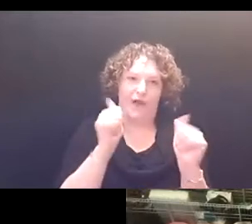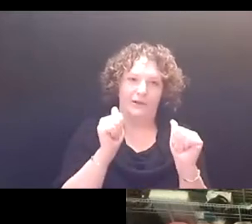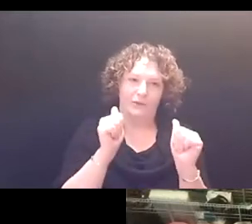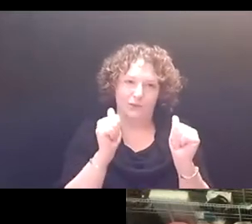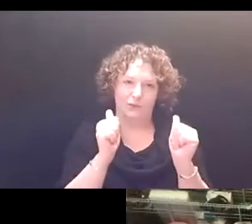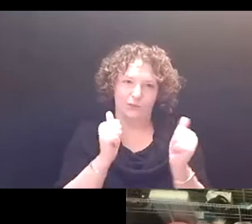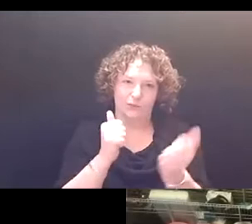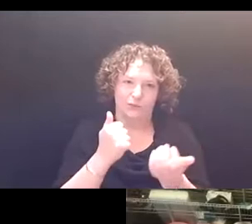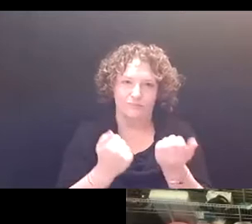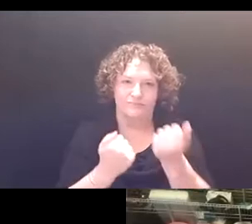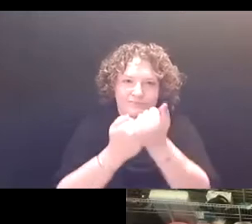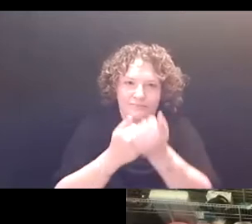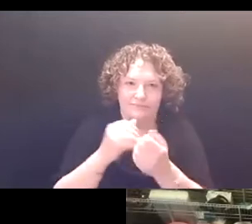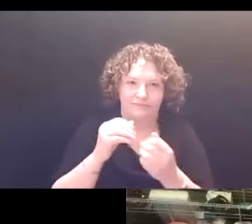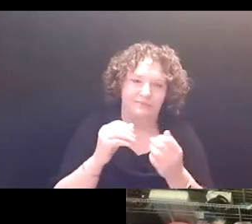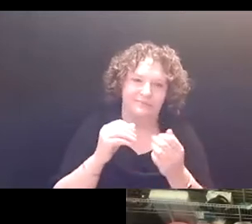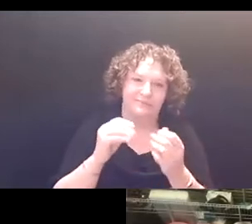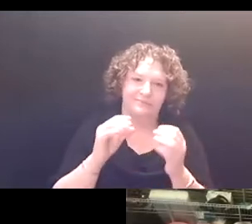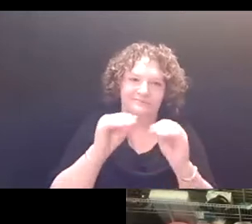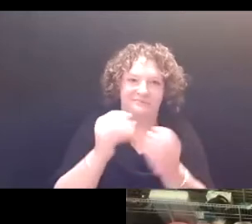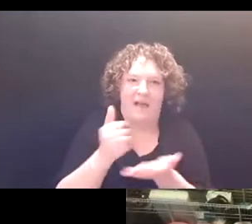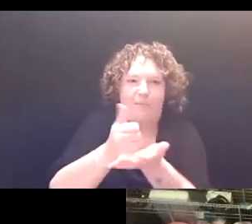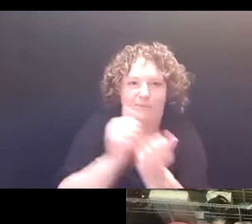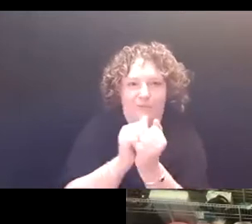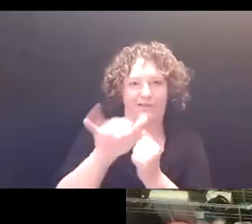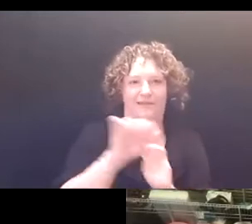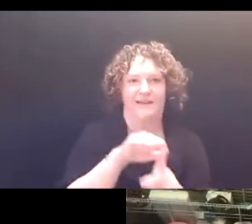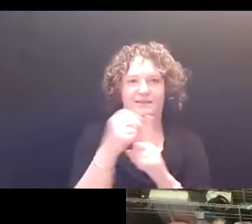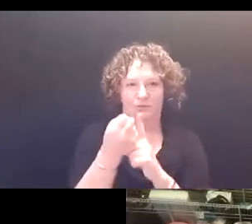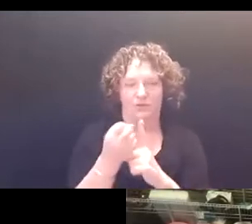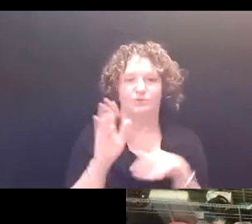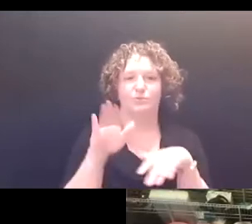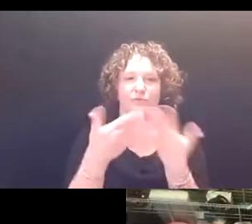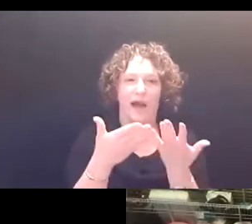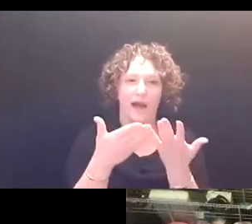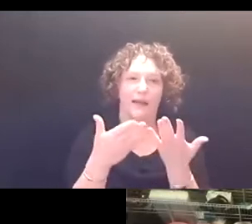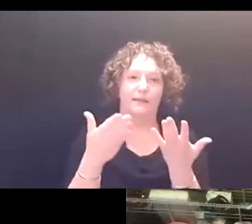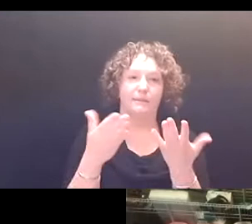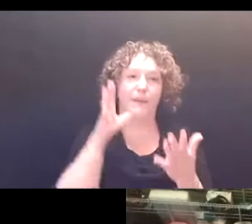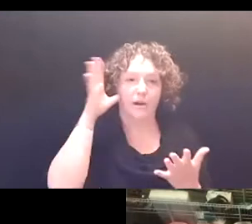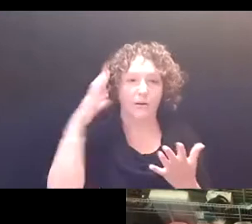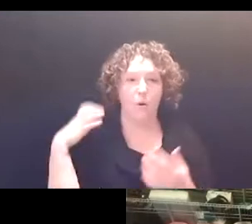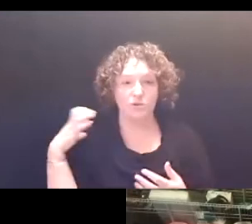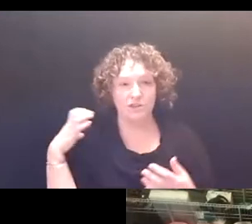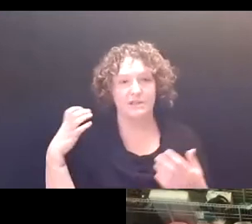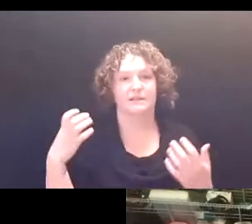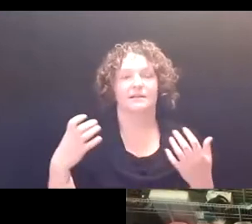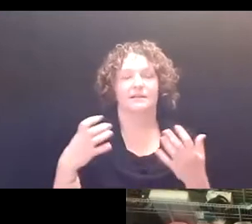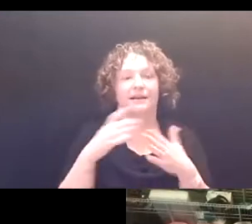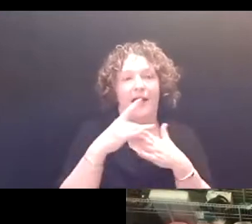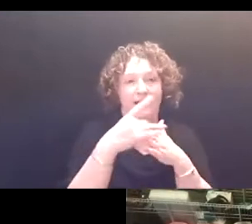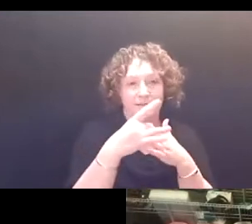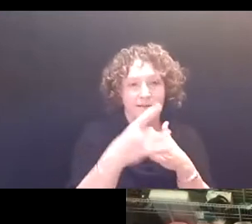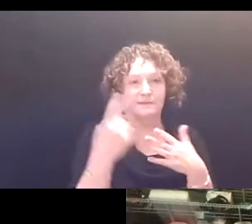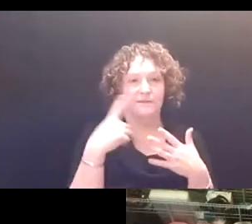was designed to actually try to support or help with that situation, providing